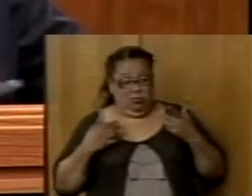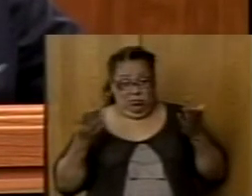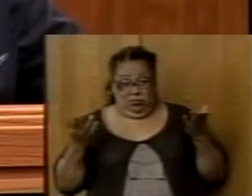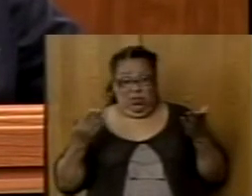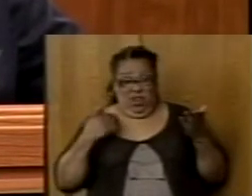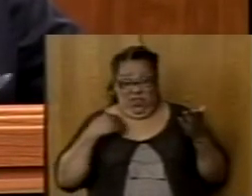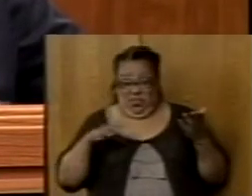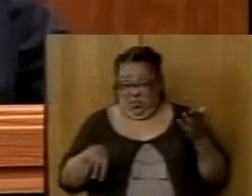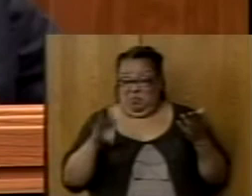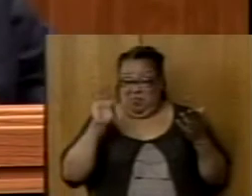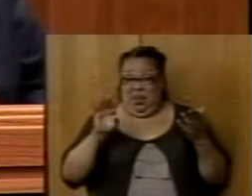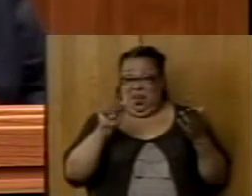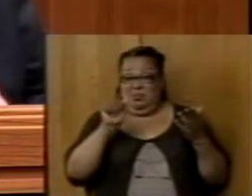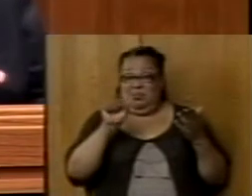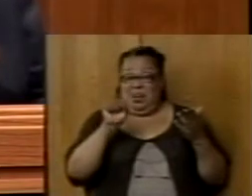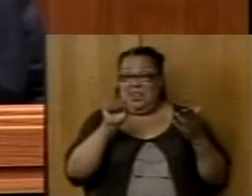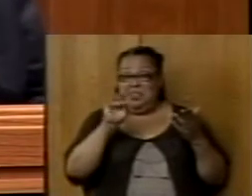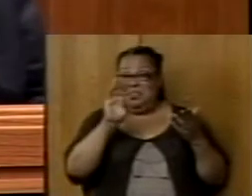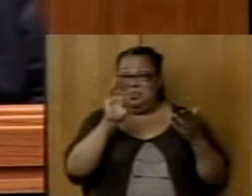asbestos, any